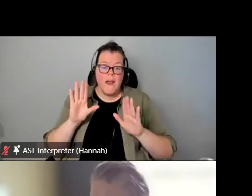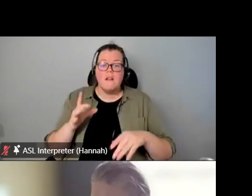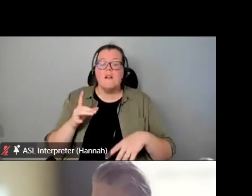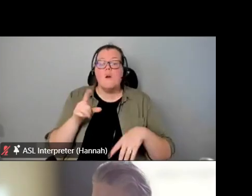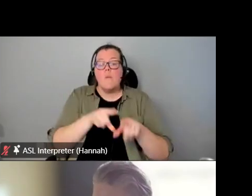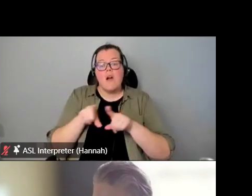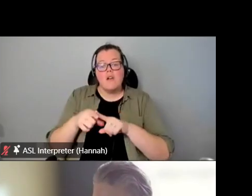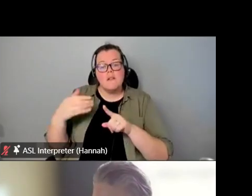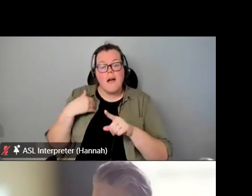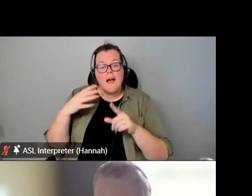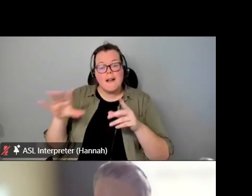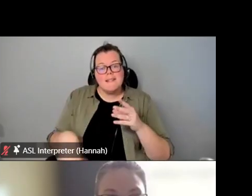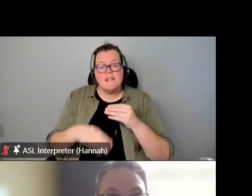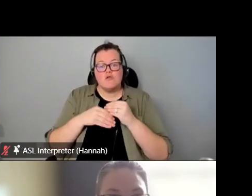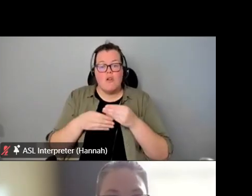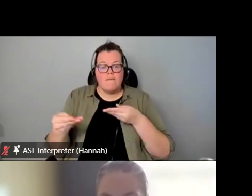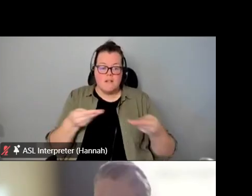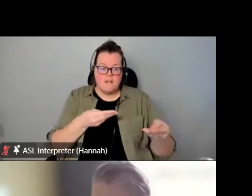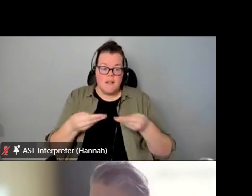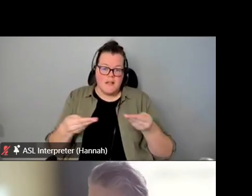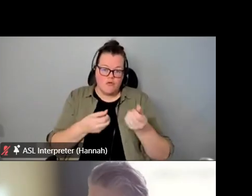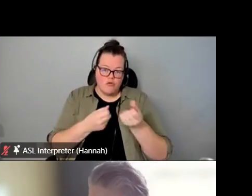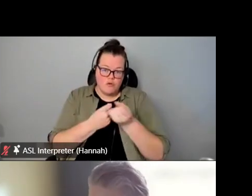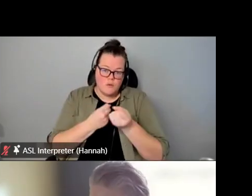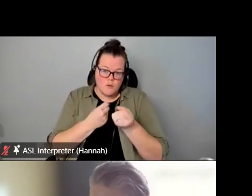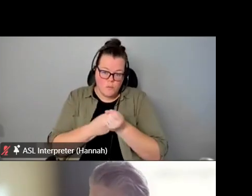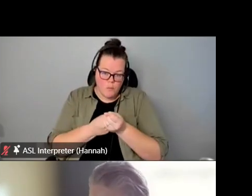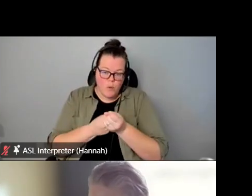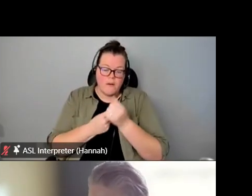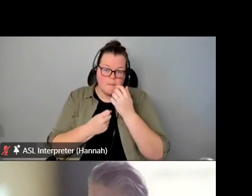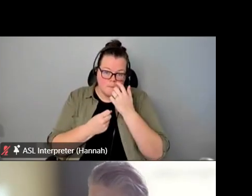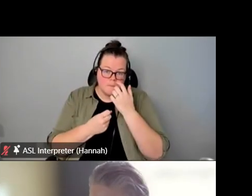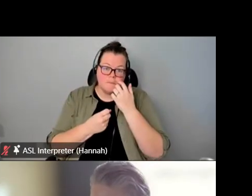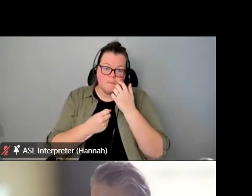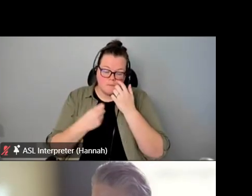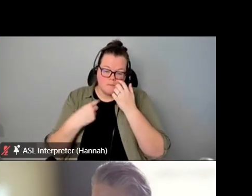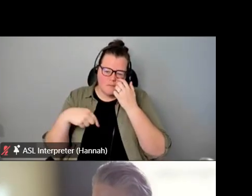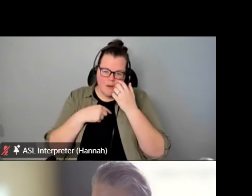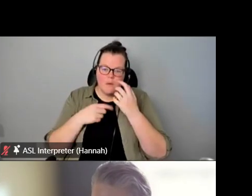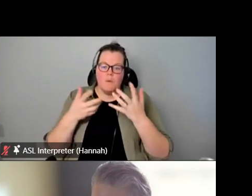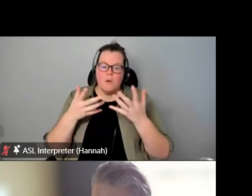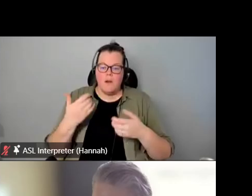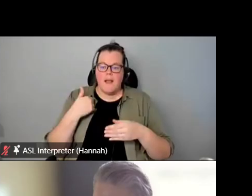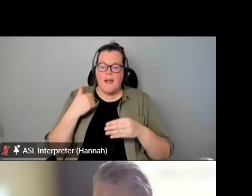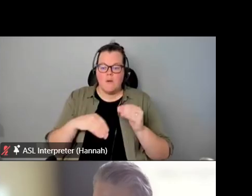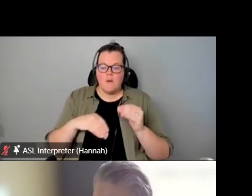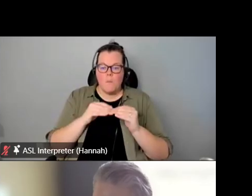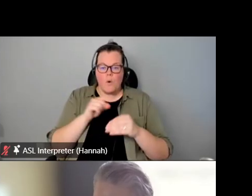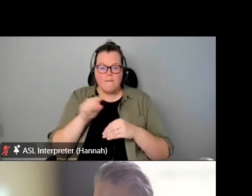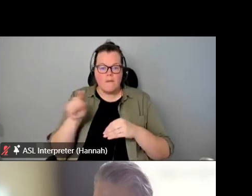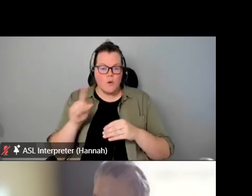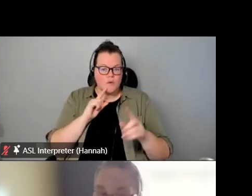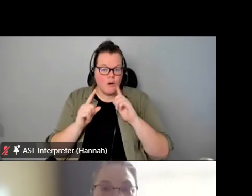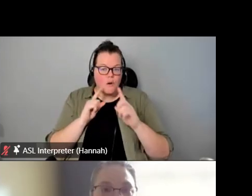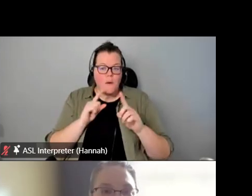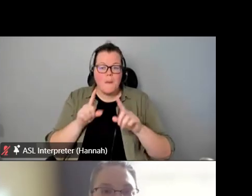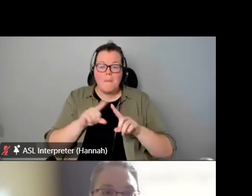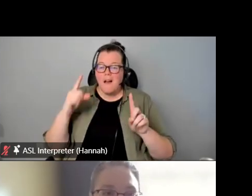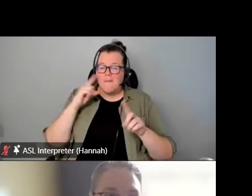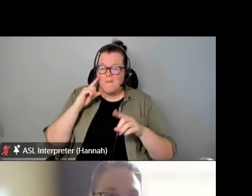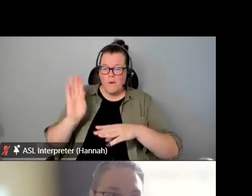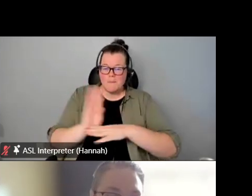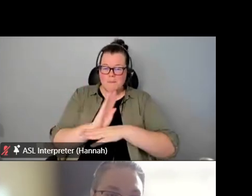facilitation support for that, so it's one of these things that we'd like to have more of those conversations, but for these business meetings where we need